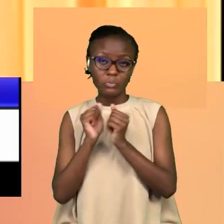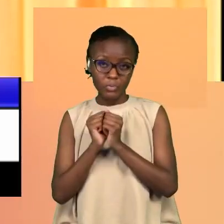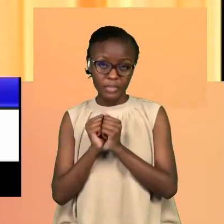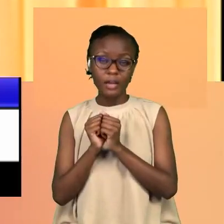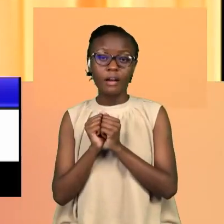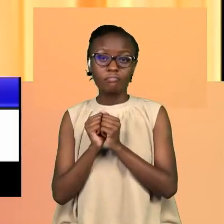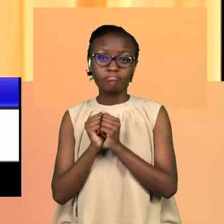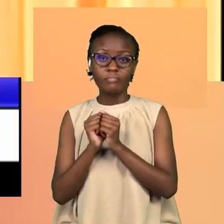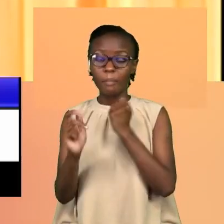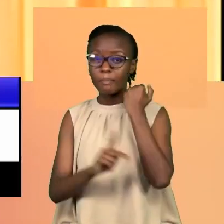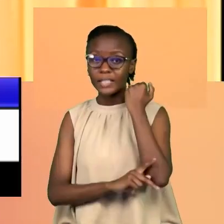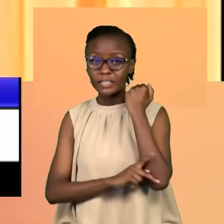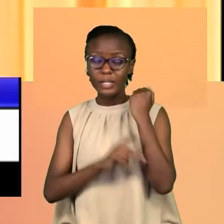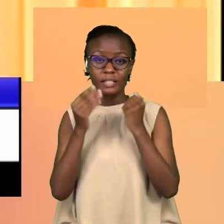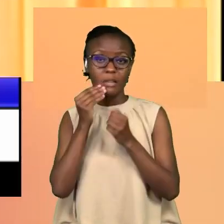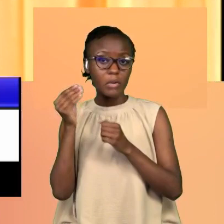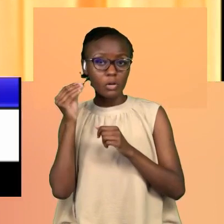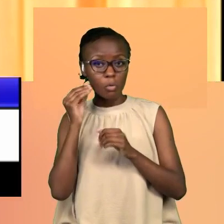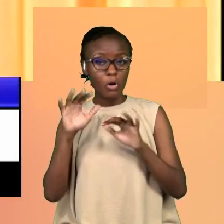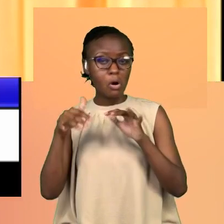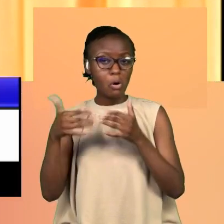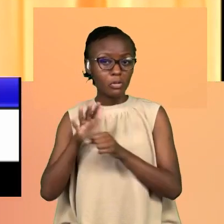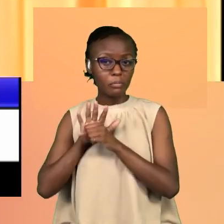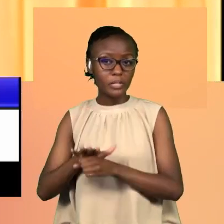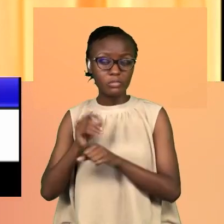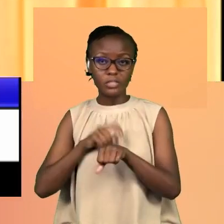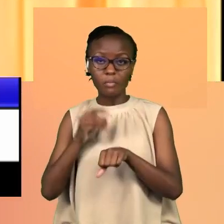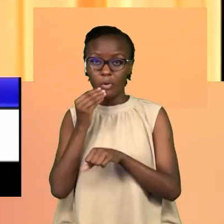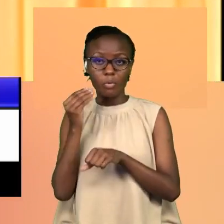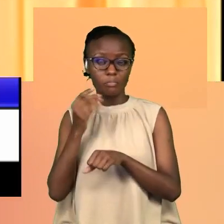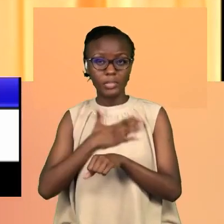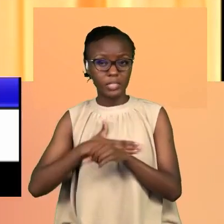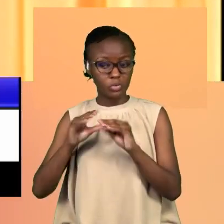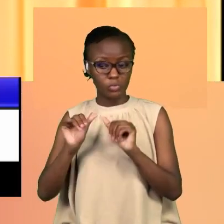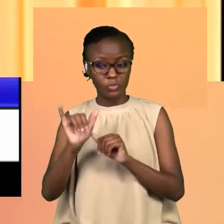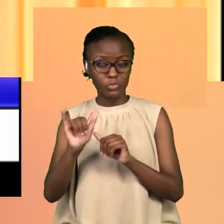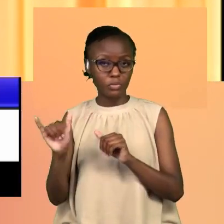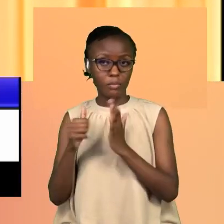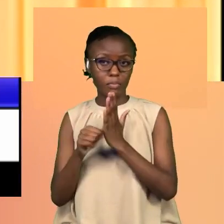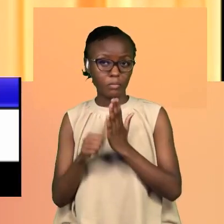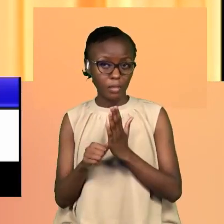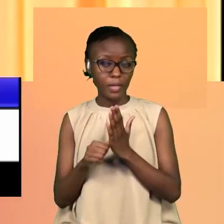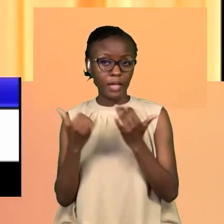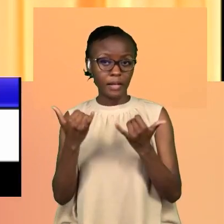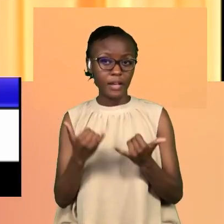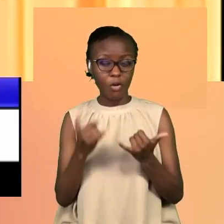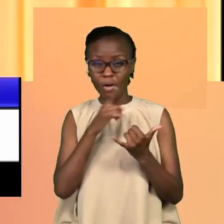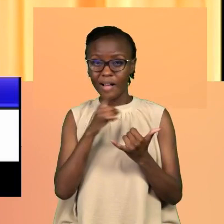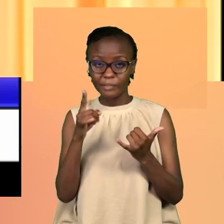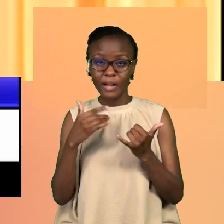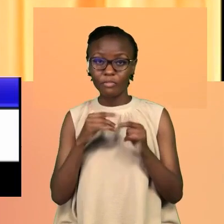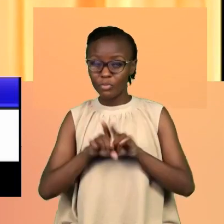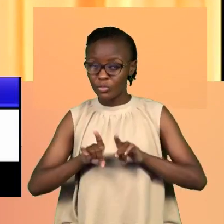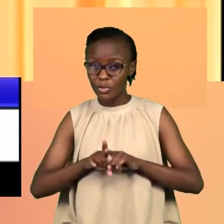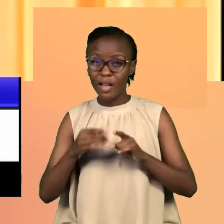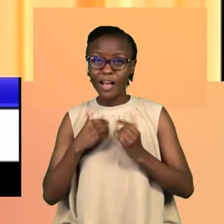we turn our papers or we listen to radio or TV, we are bound by the number of children,